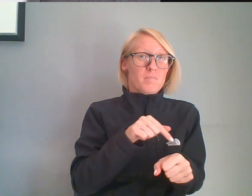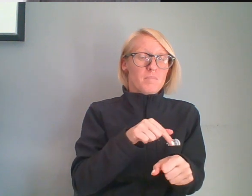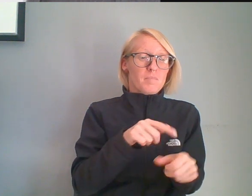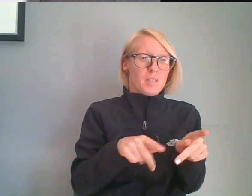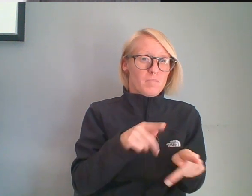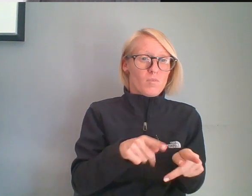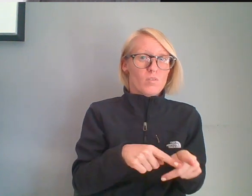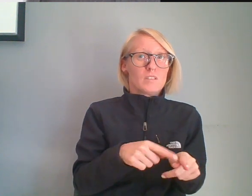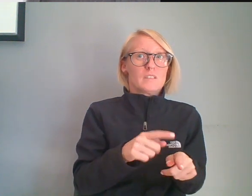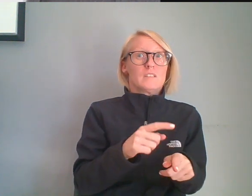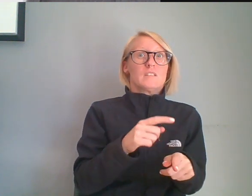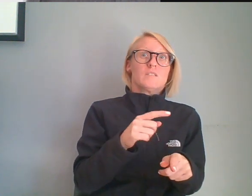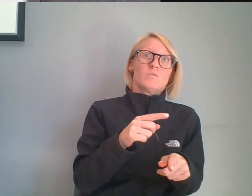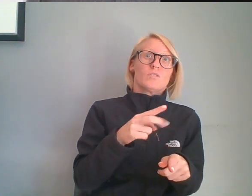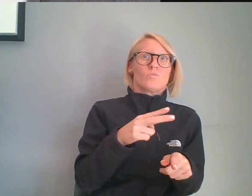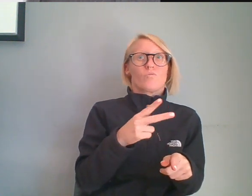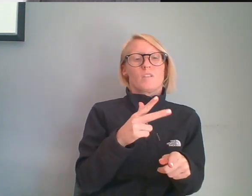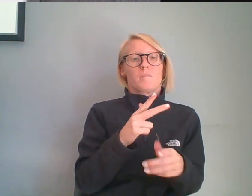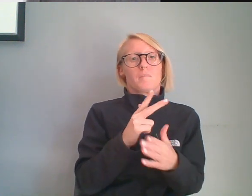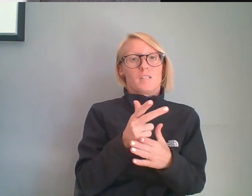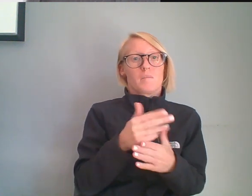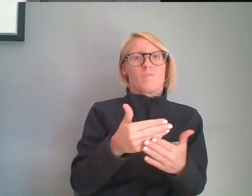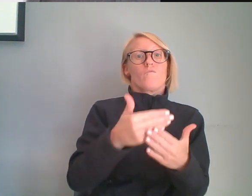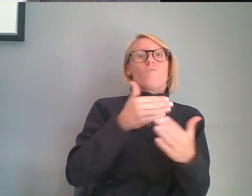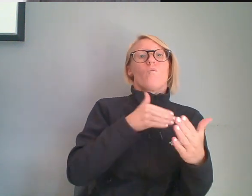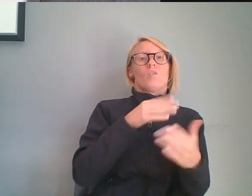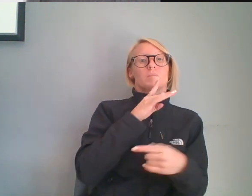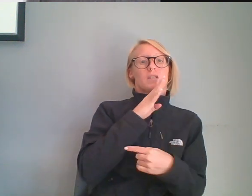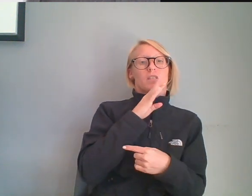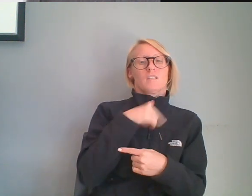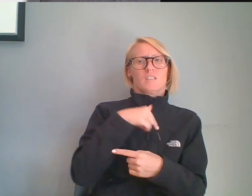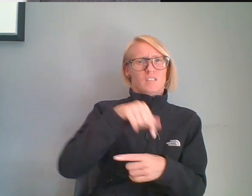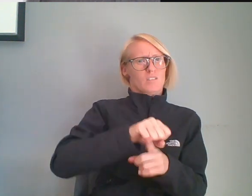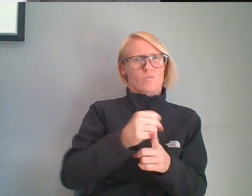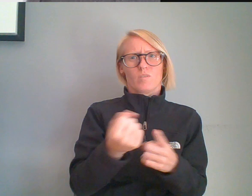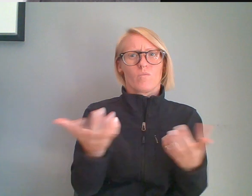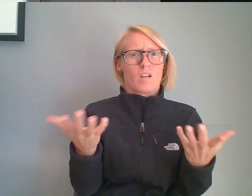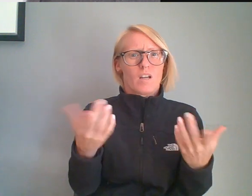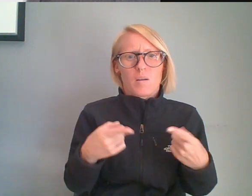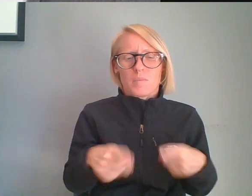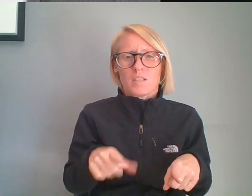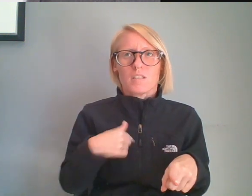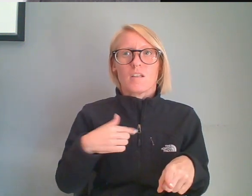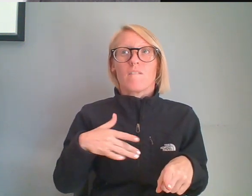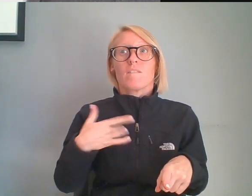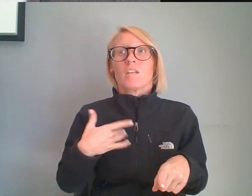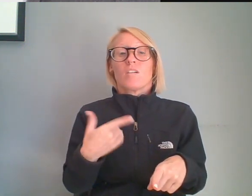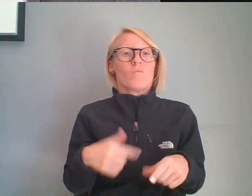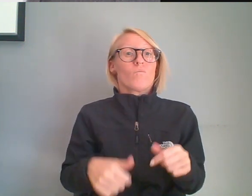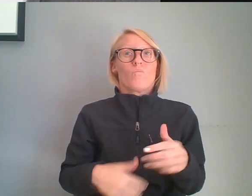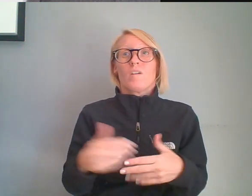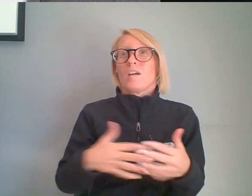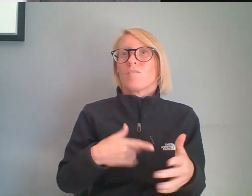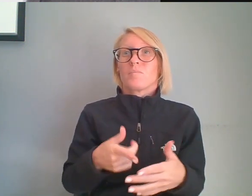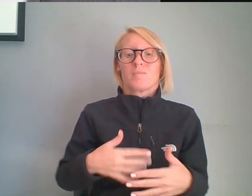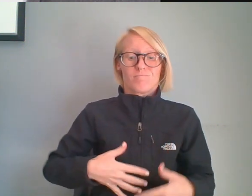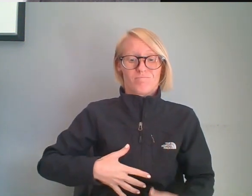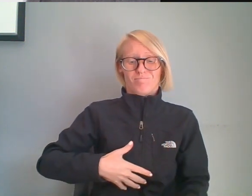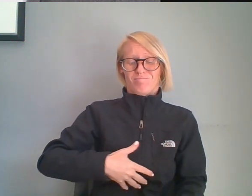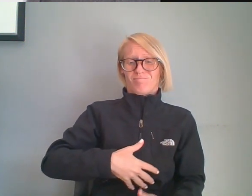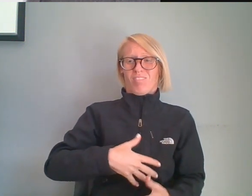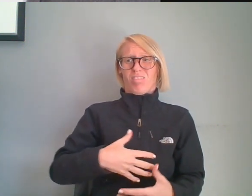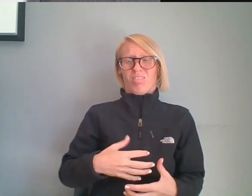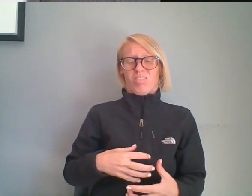speaking. In this situation, what happens is many of us begin to feel whatever it is that happens to you. Maybe your stomach gets a